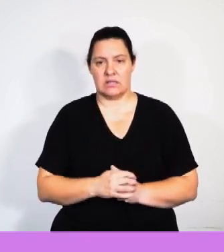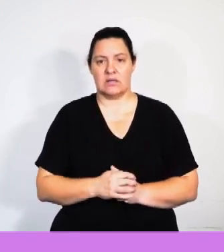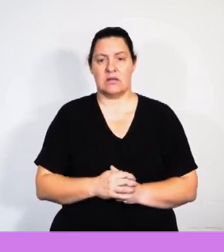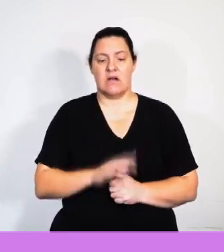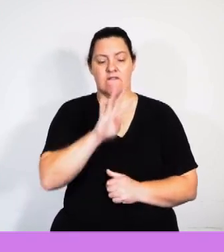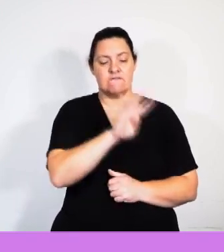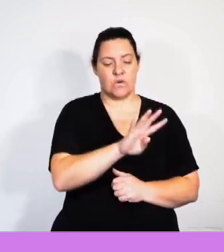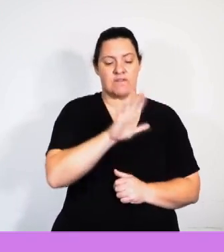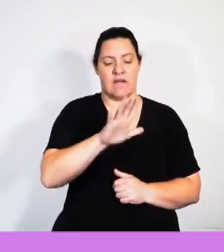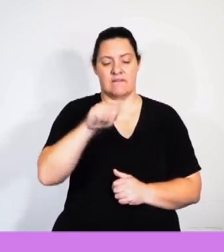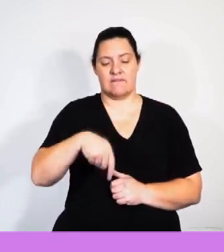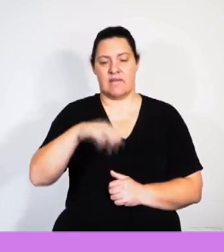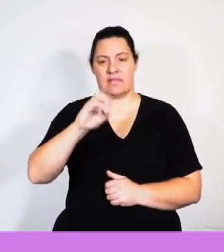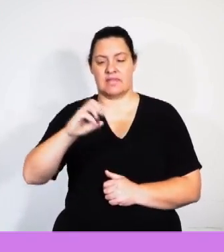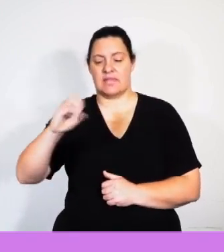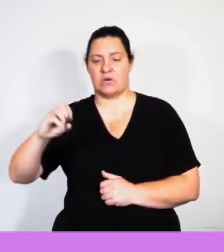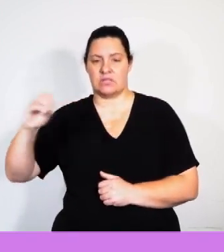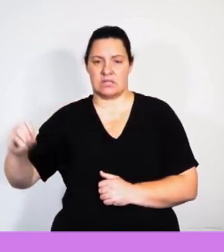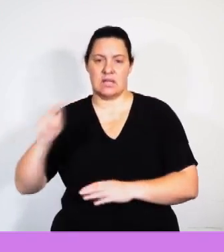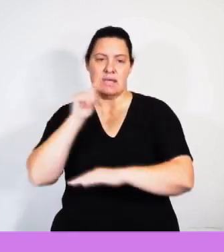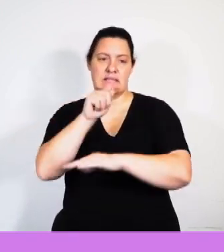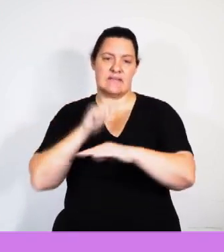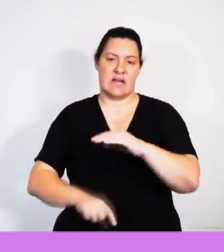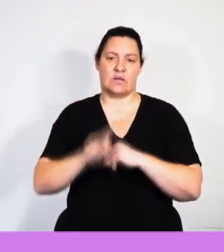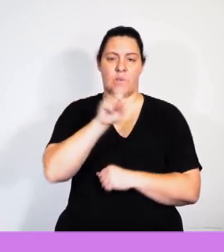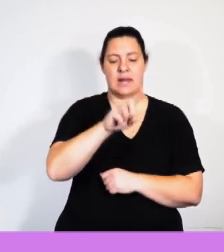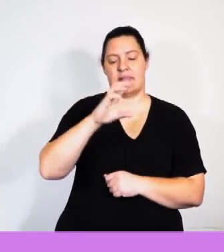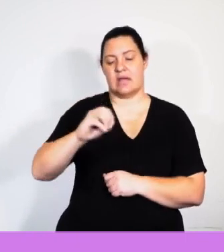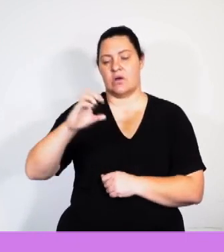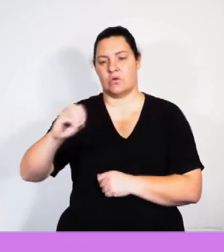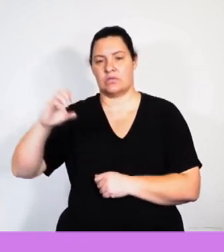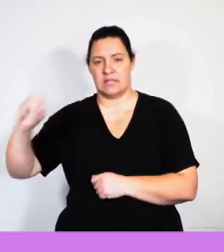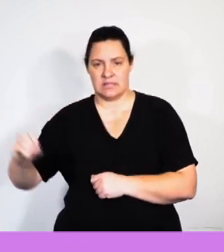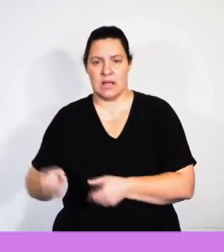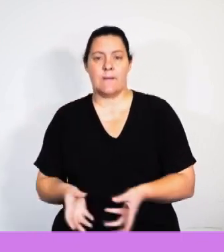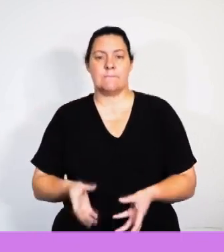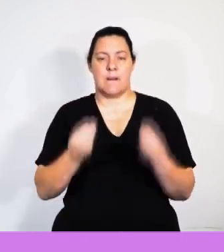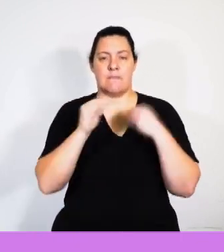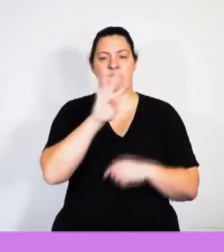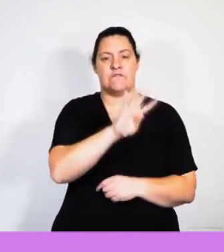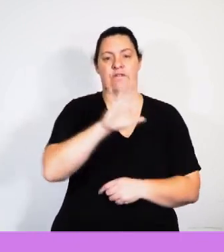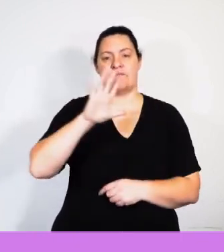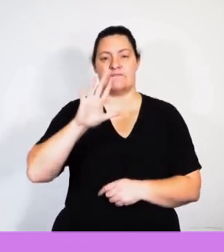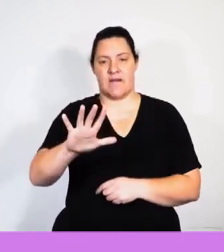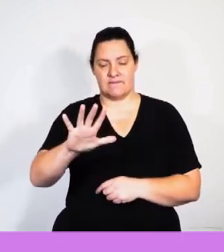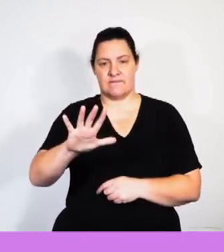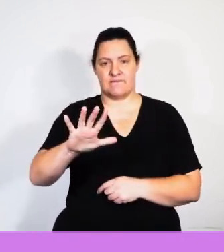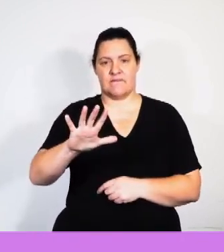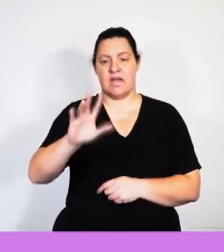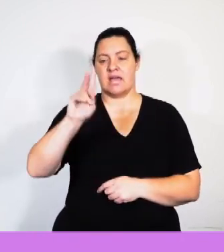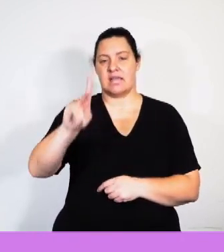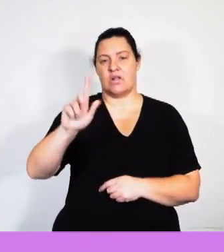then say 45,000 divide by 1,000. This gives us 45